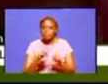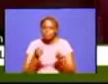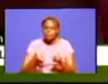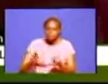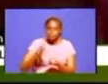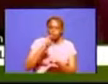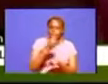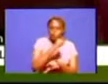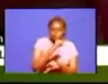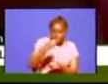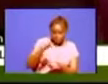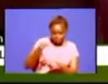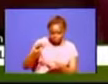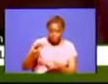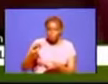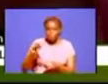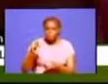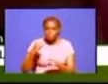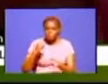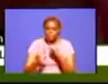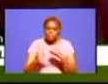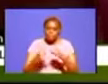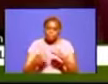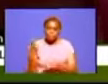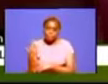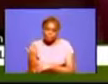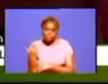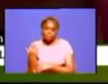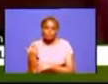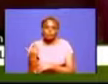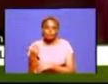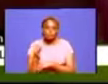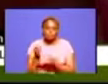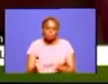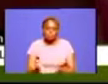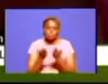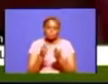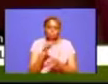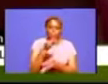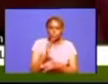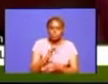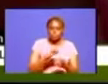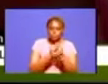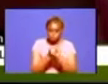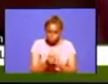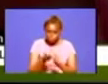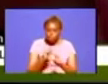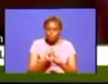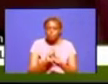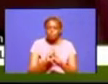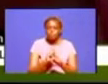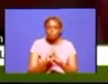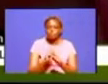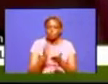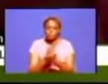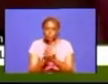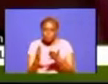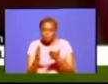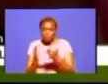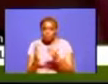500 6 years ago. A move meant to boost NHIF corrections from the informal sector.